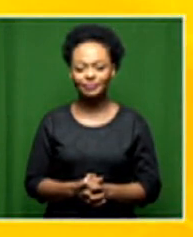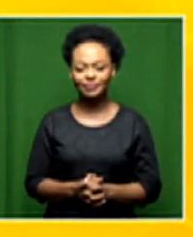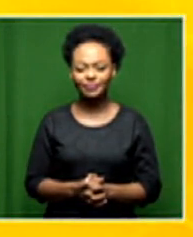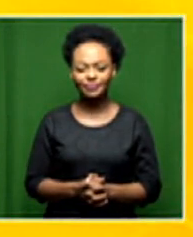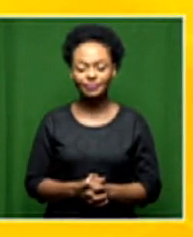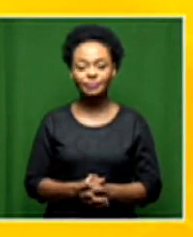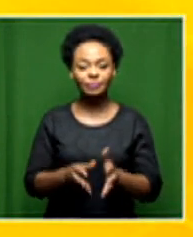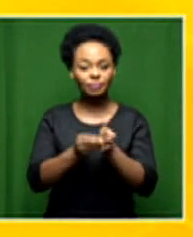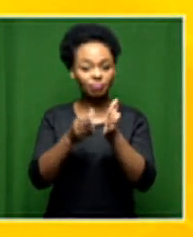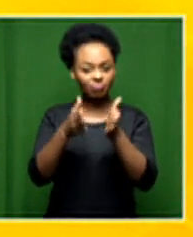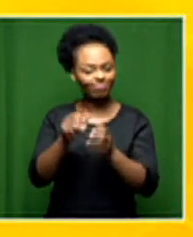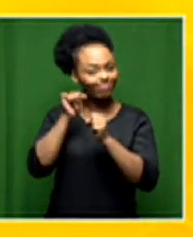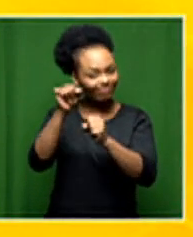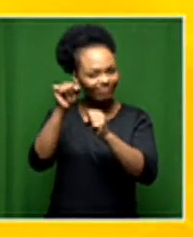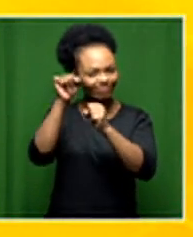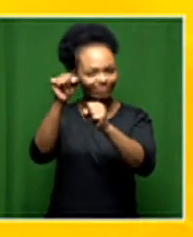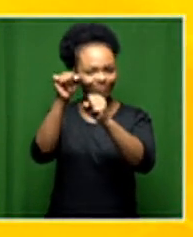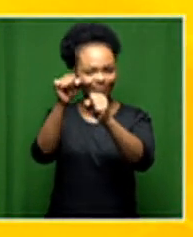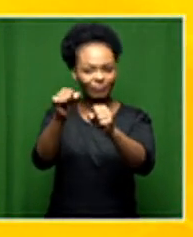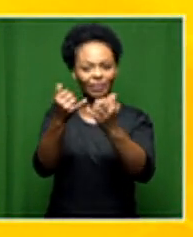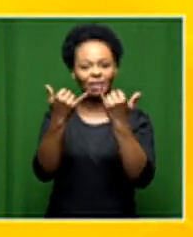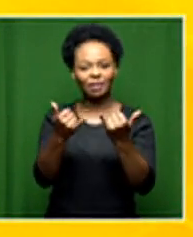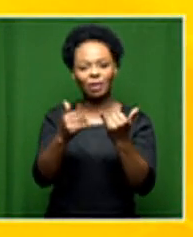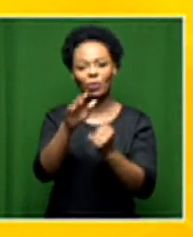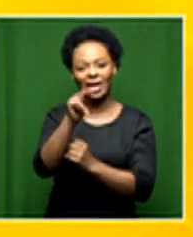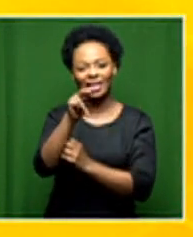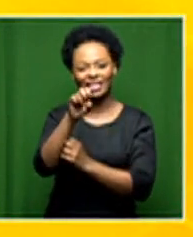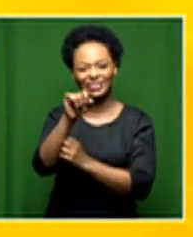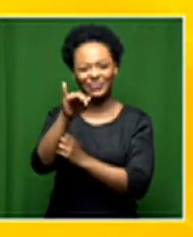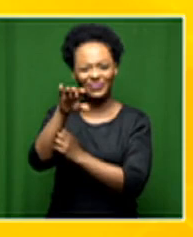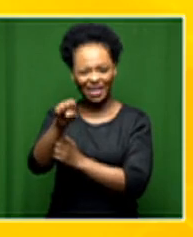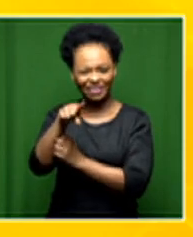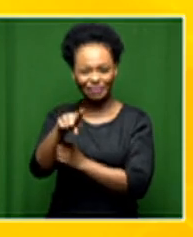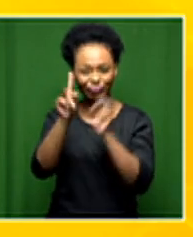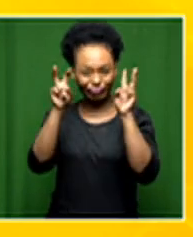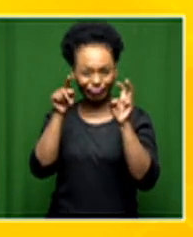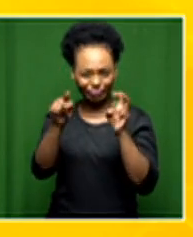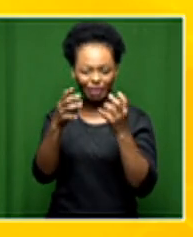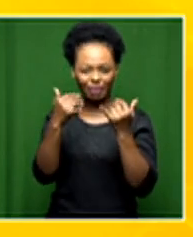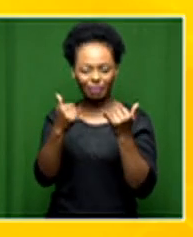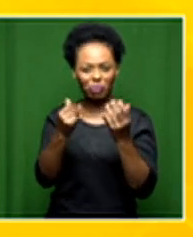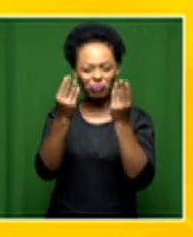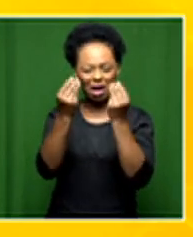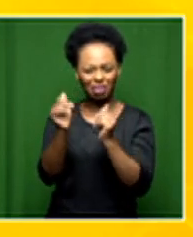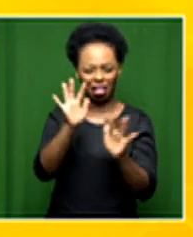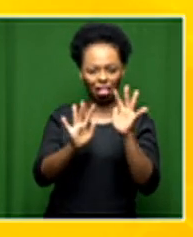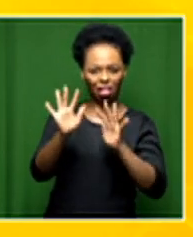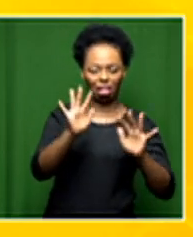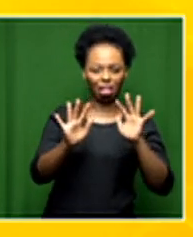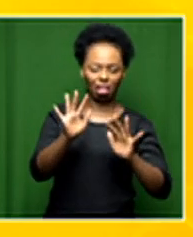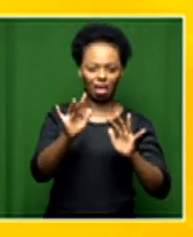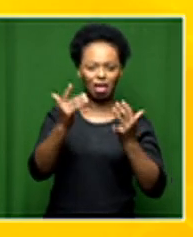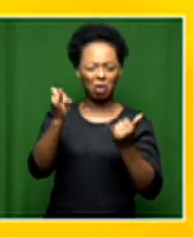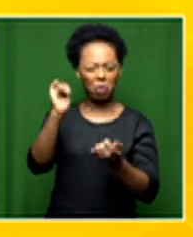Now, as student protests increase, the ailing National Student Financial Aid Scheme, Nasfas, is facing a financial shortfall